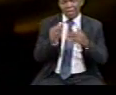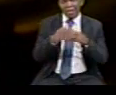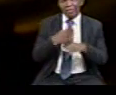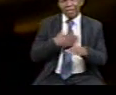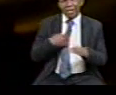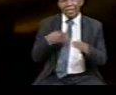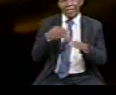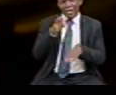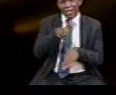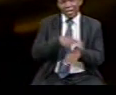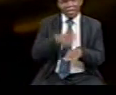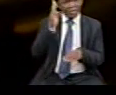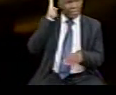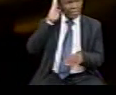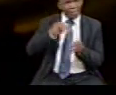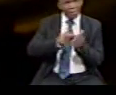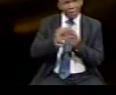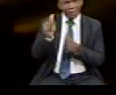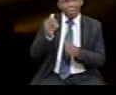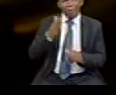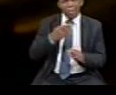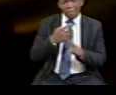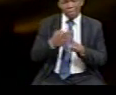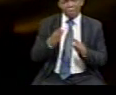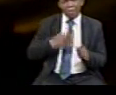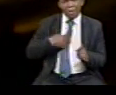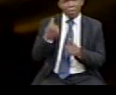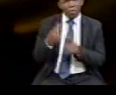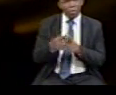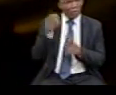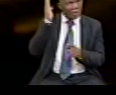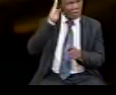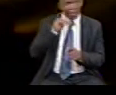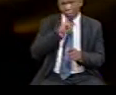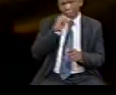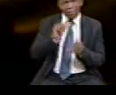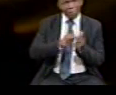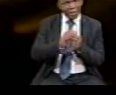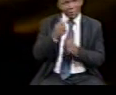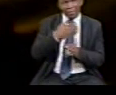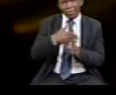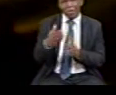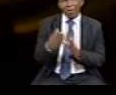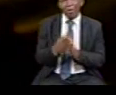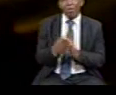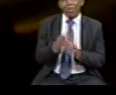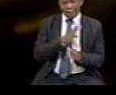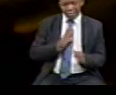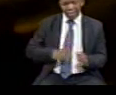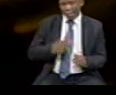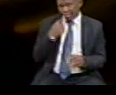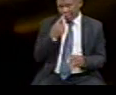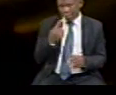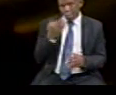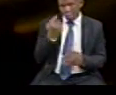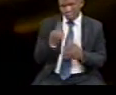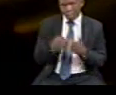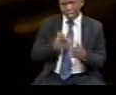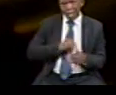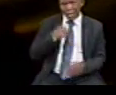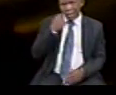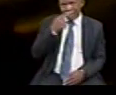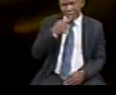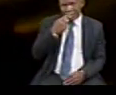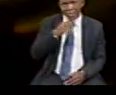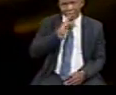pass away, but my word shall not pass away. Christ was saying, what I'm telling you, understand. There are things that will